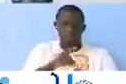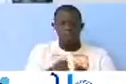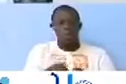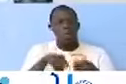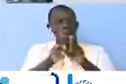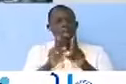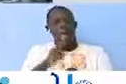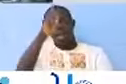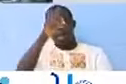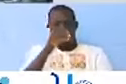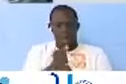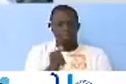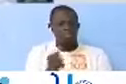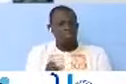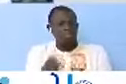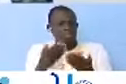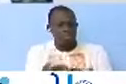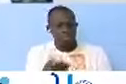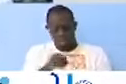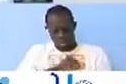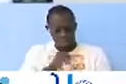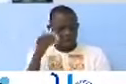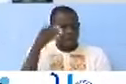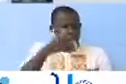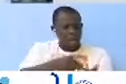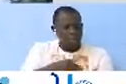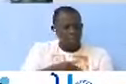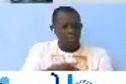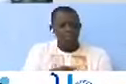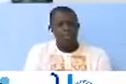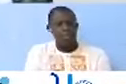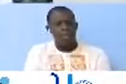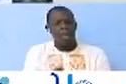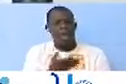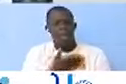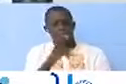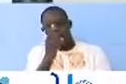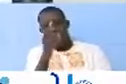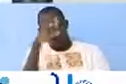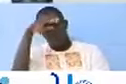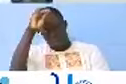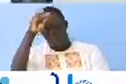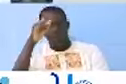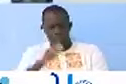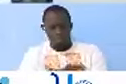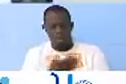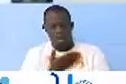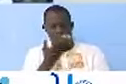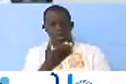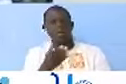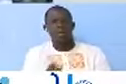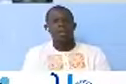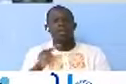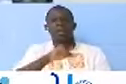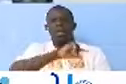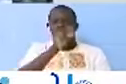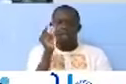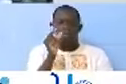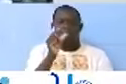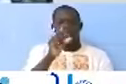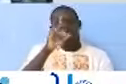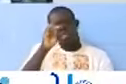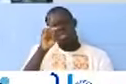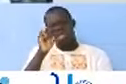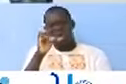the grace of God, as soon as I arrived, there was one particular boy. They call him